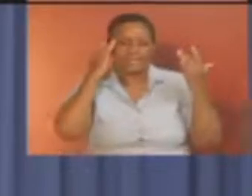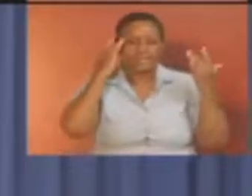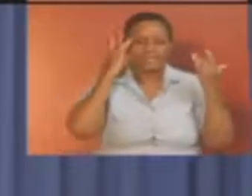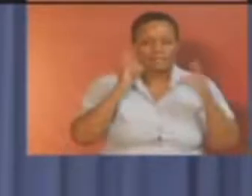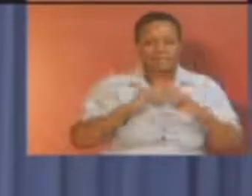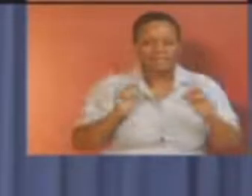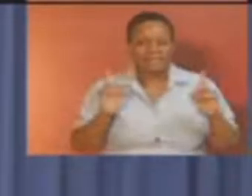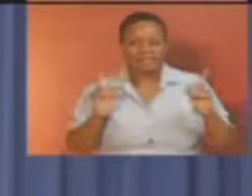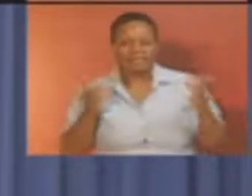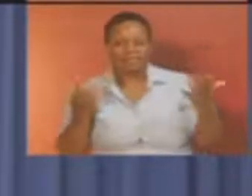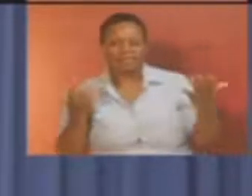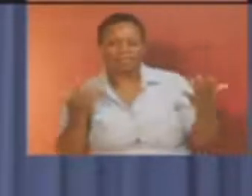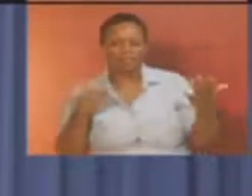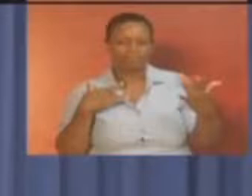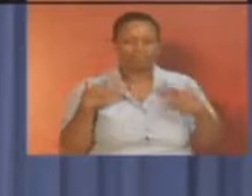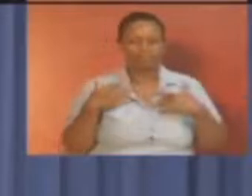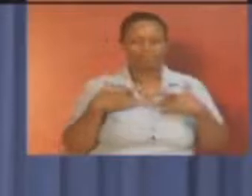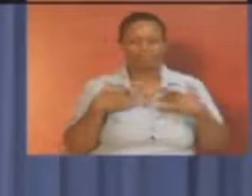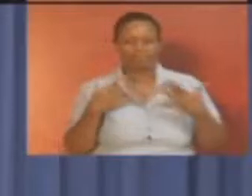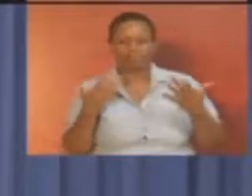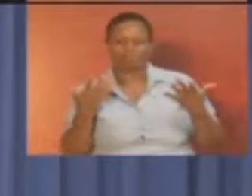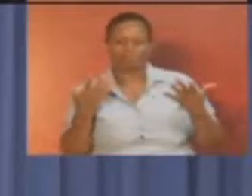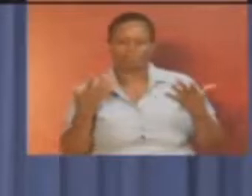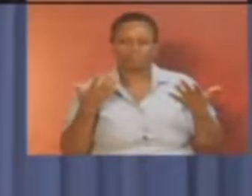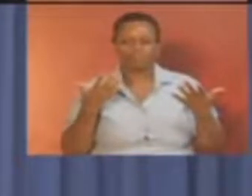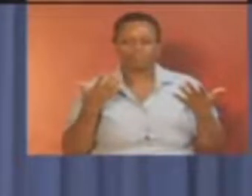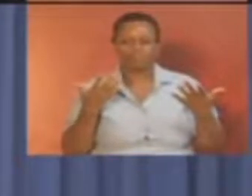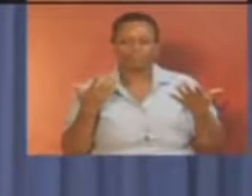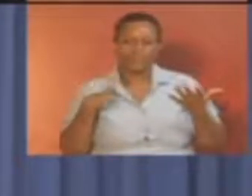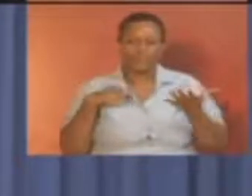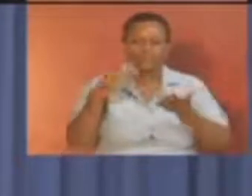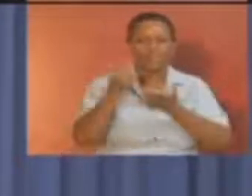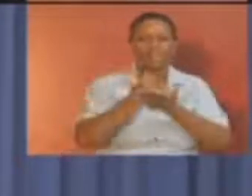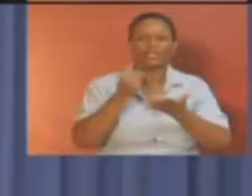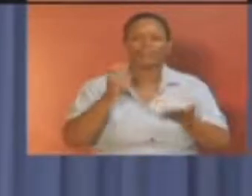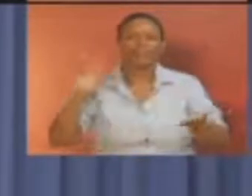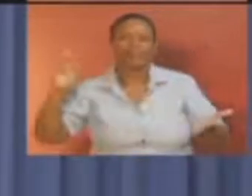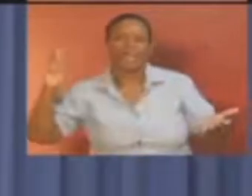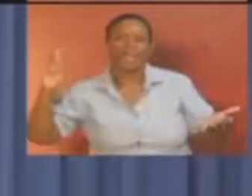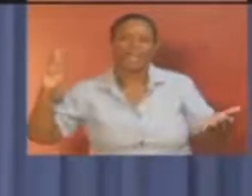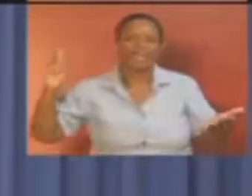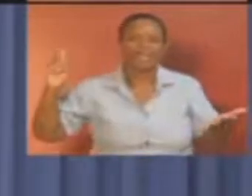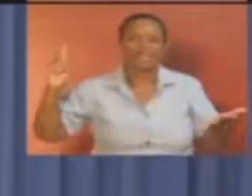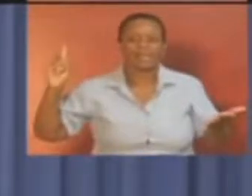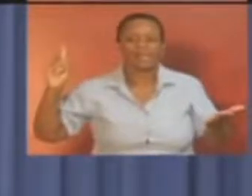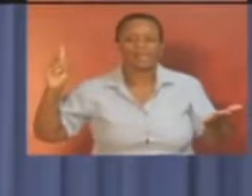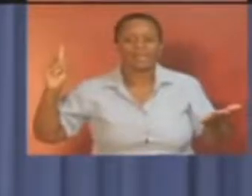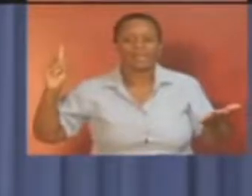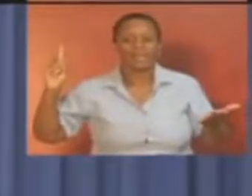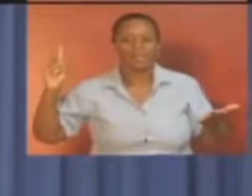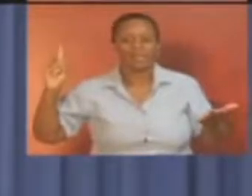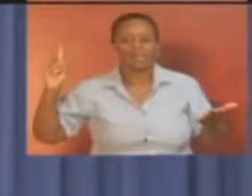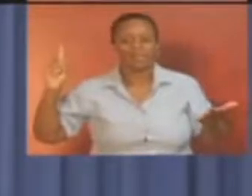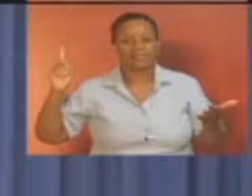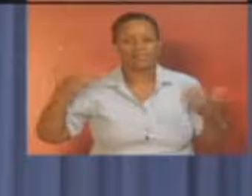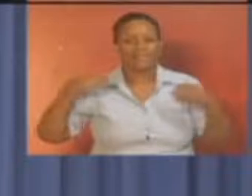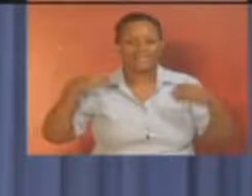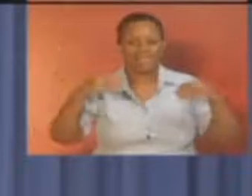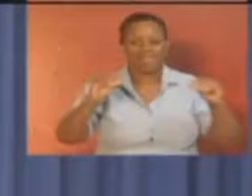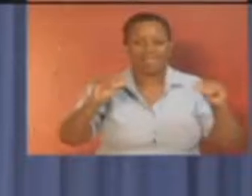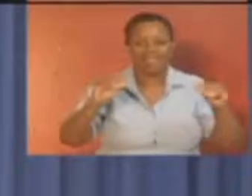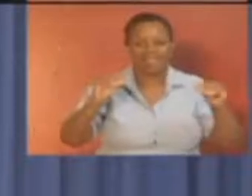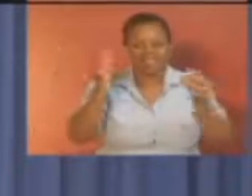place our hand was in the marketplace to buy vaccines when they became available. I told you, and I will tell you